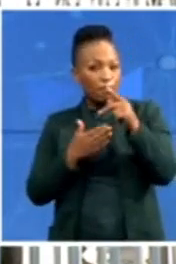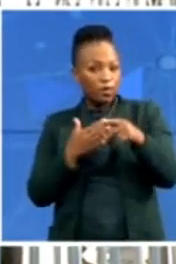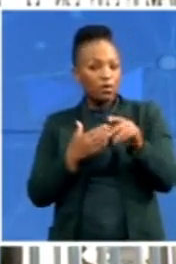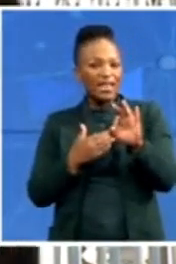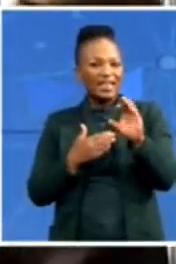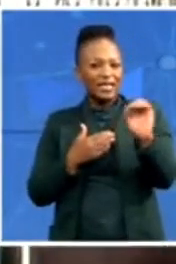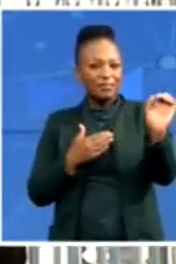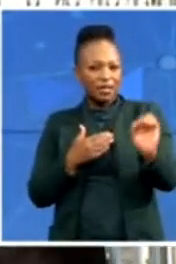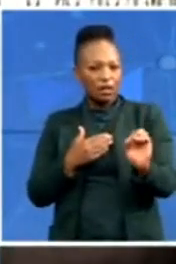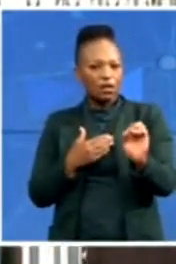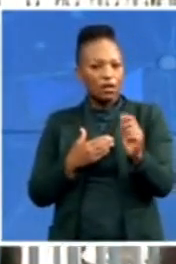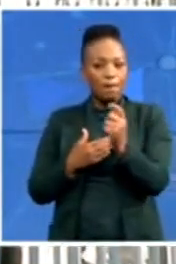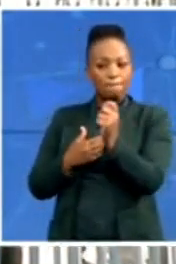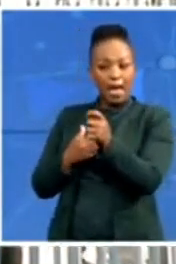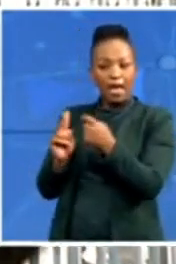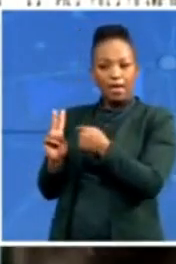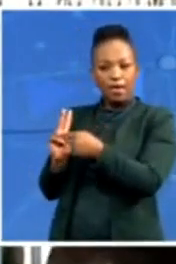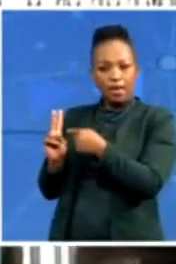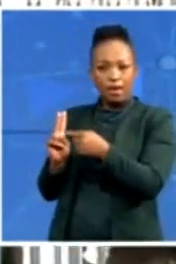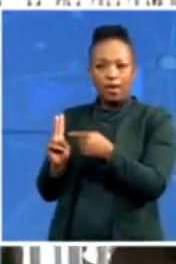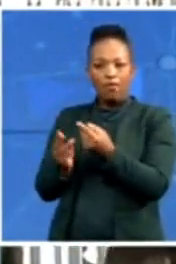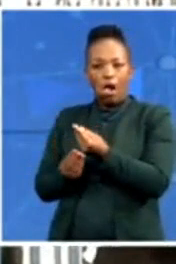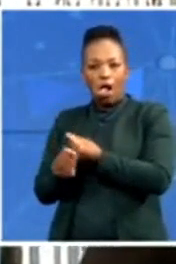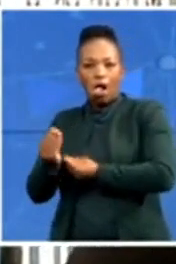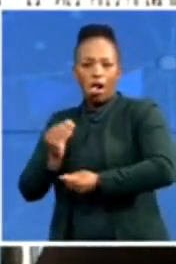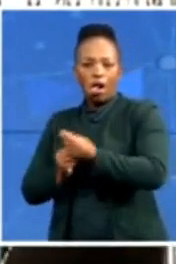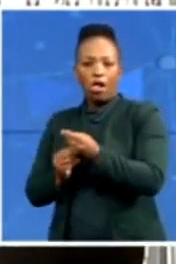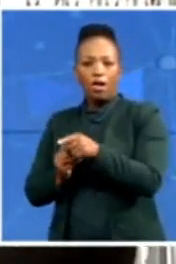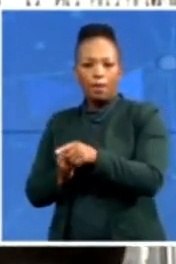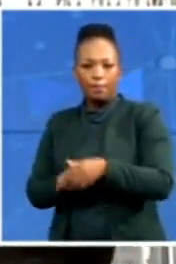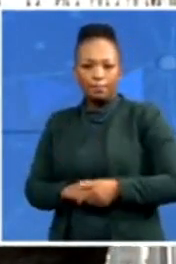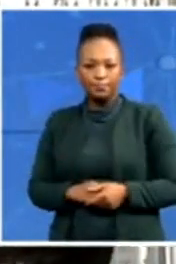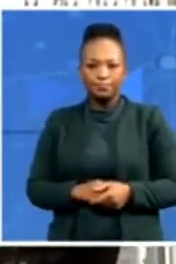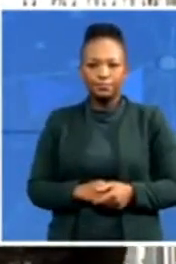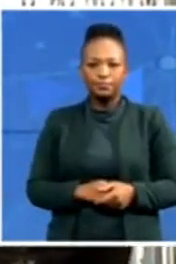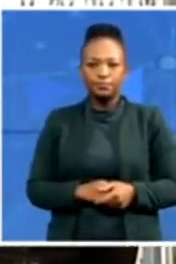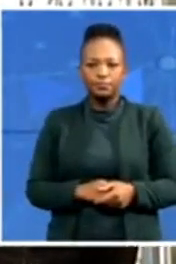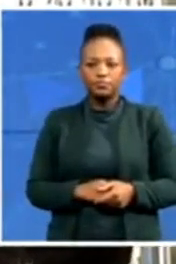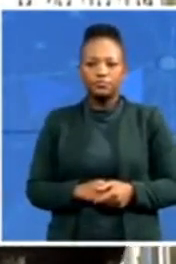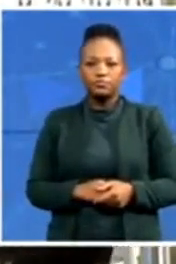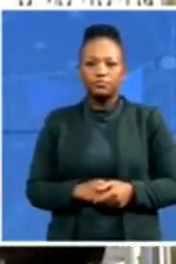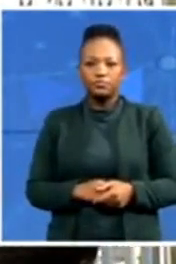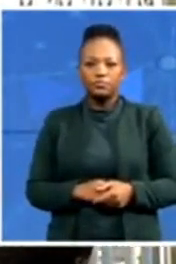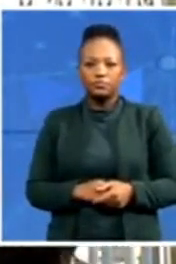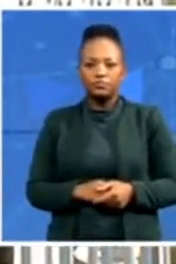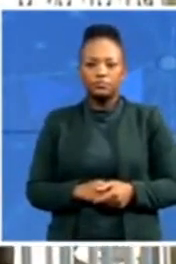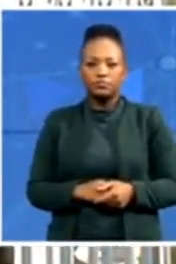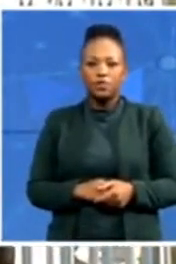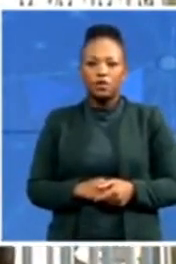as gratification for having given them the job. Do we know if some of the projects actually got off,